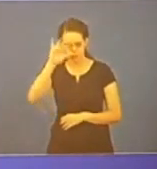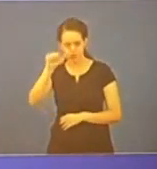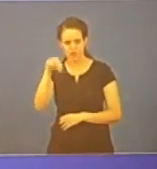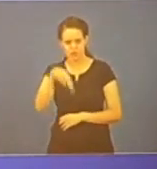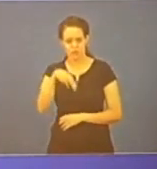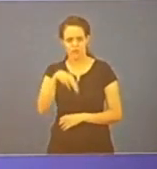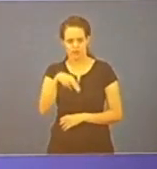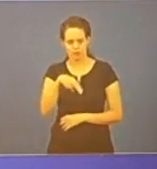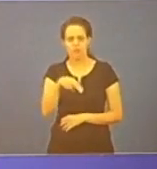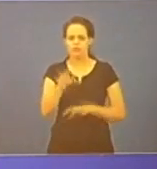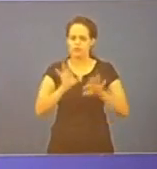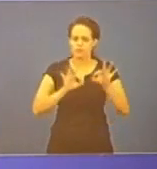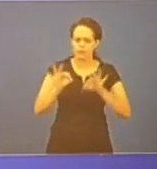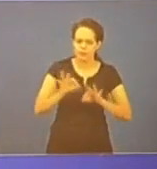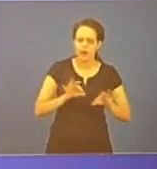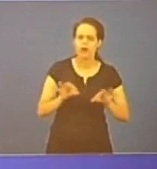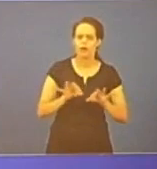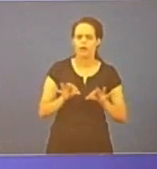Guanhães also,